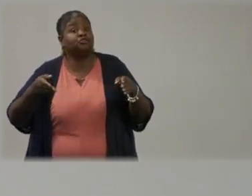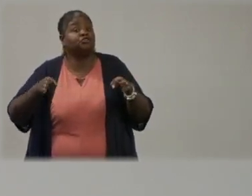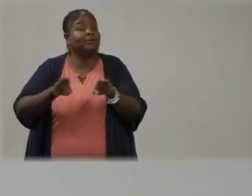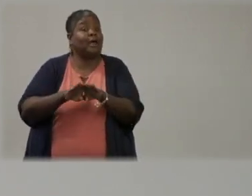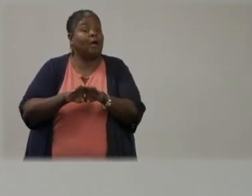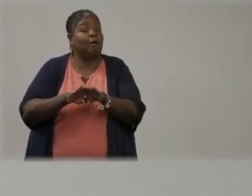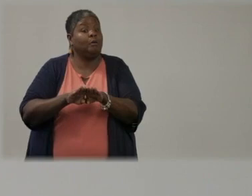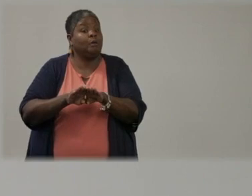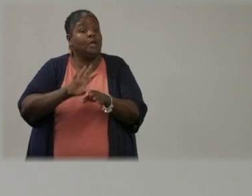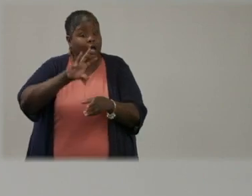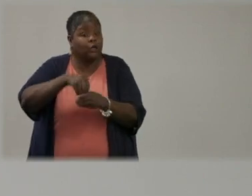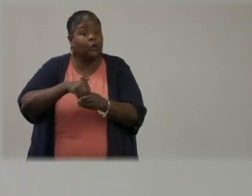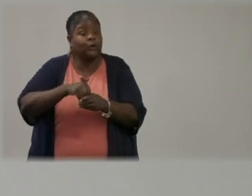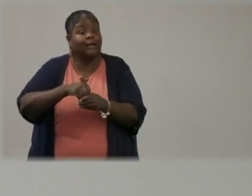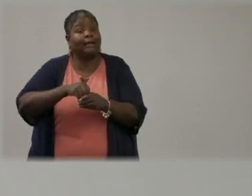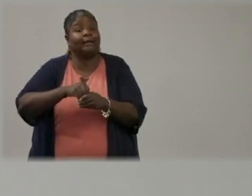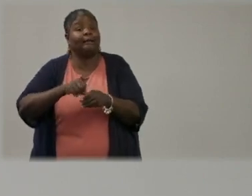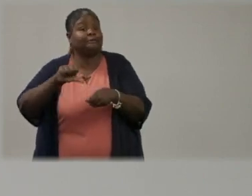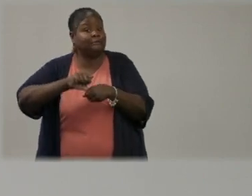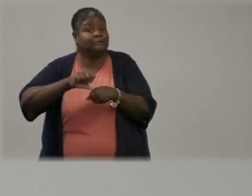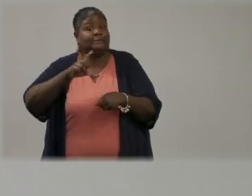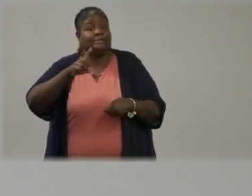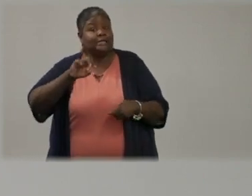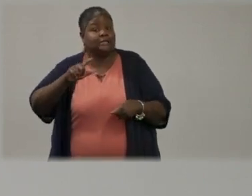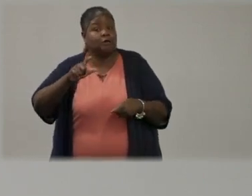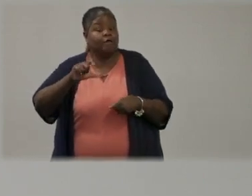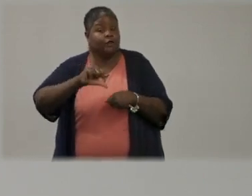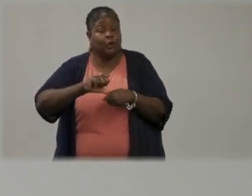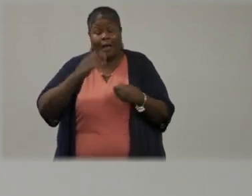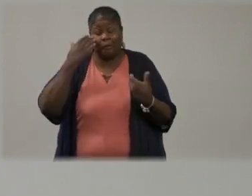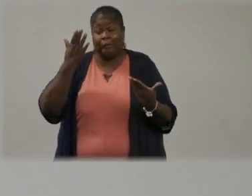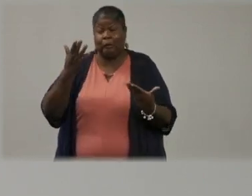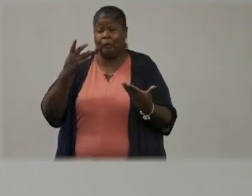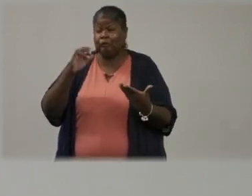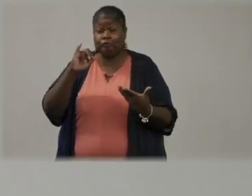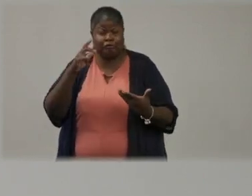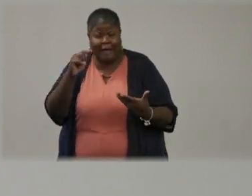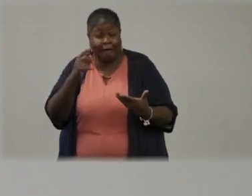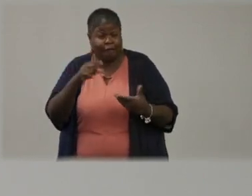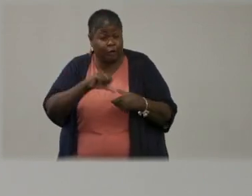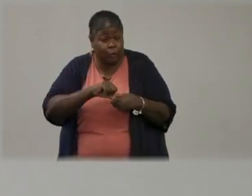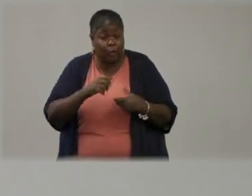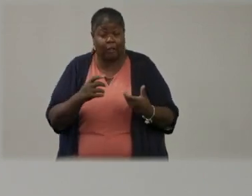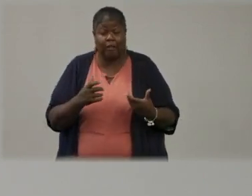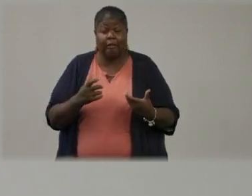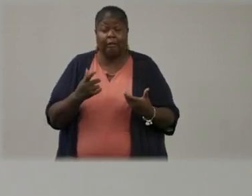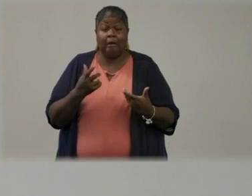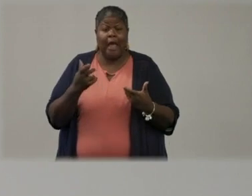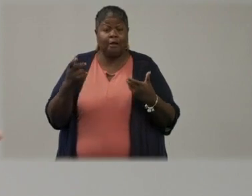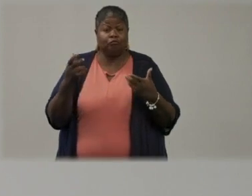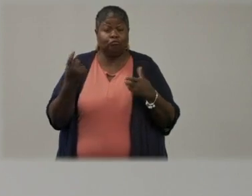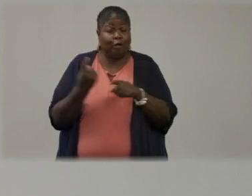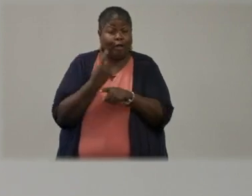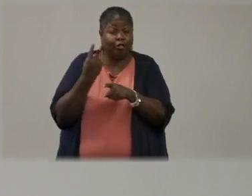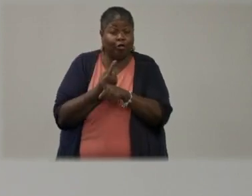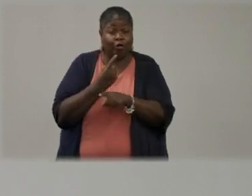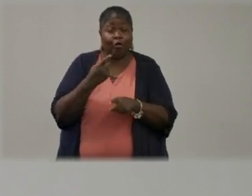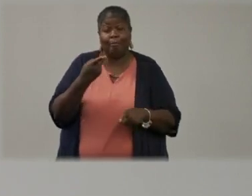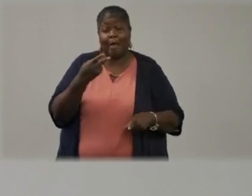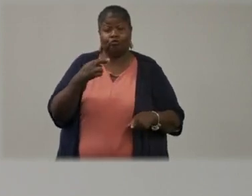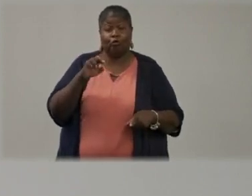down, including diesel fuel, I don't even know, jet fuel, and regular